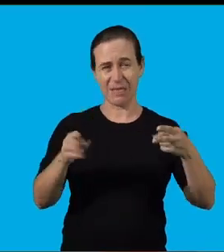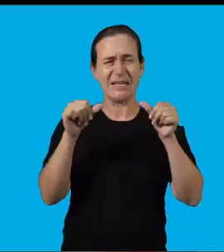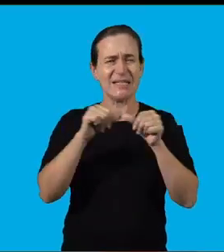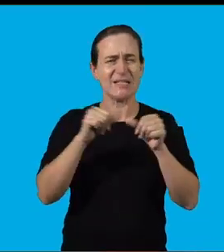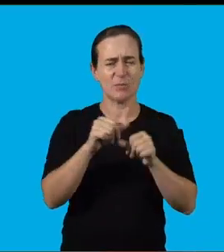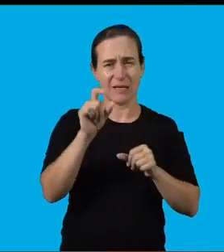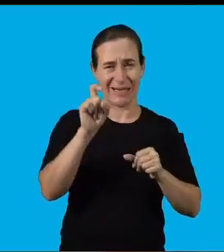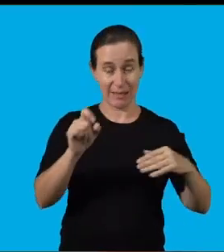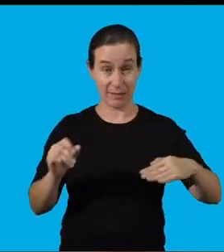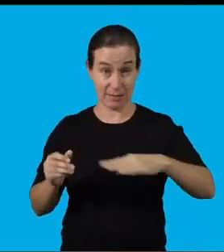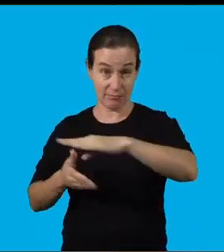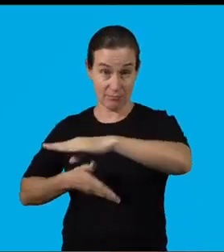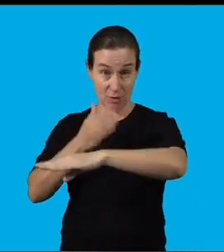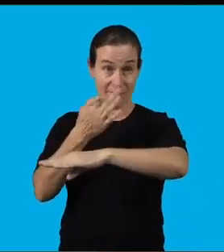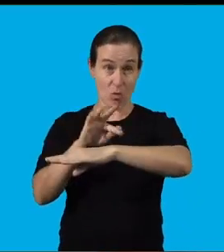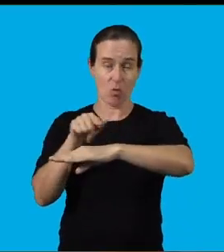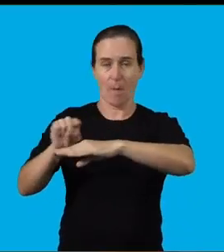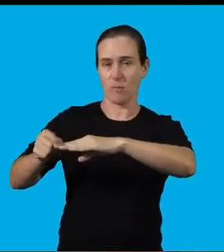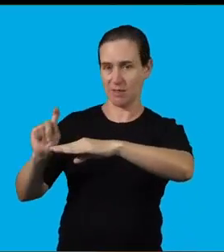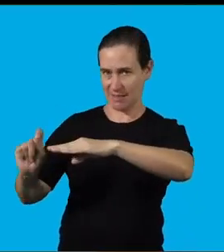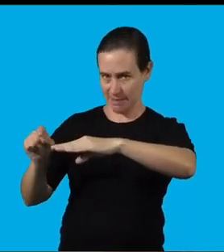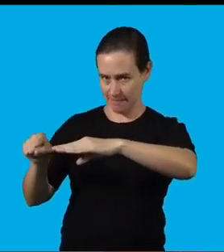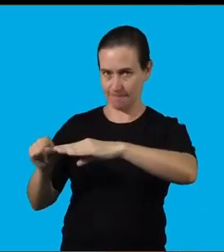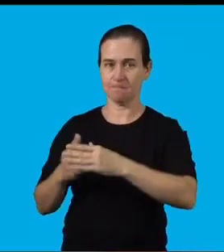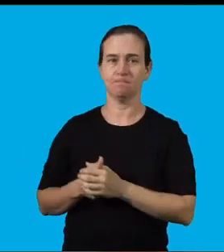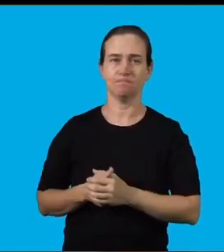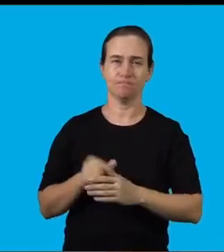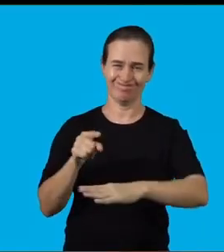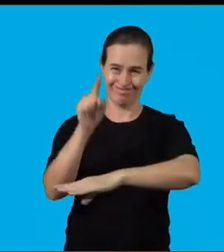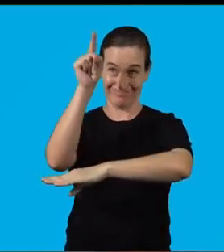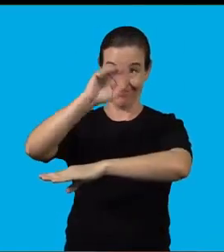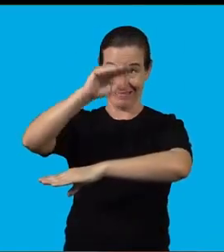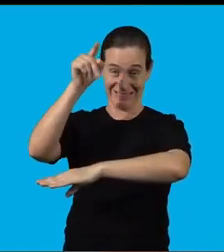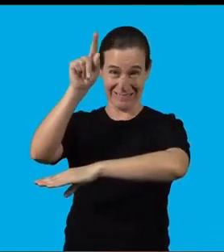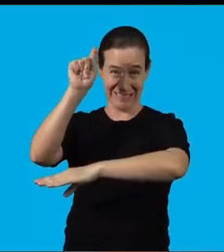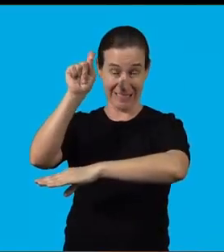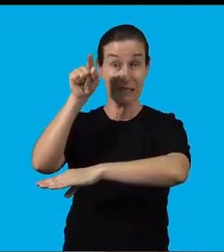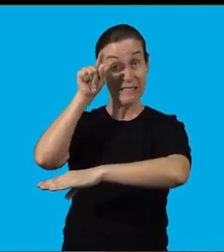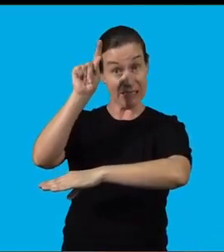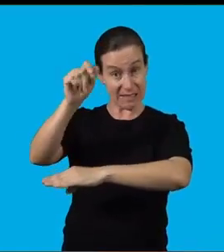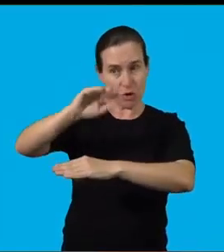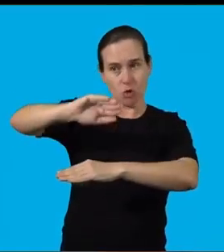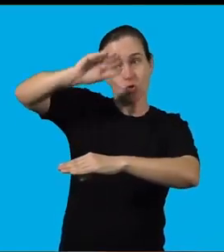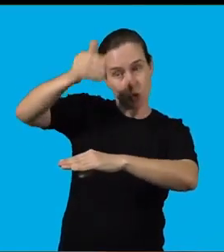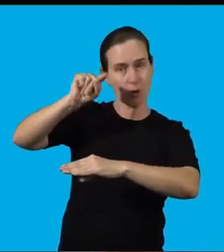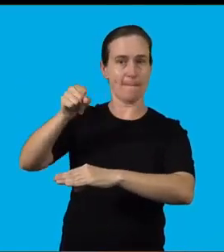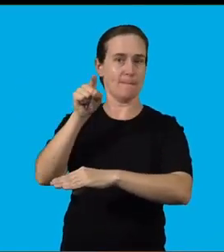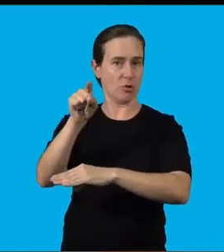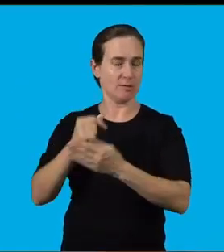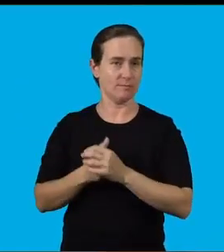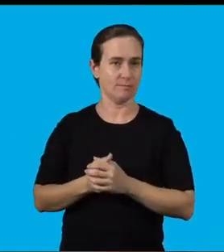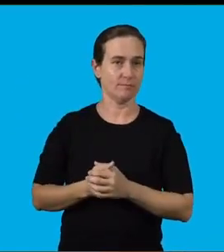find the x-coordinate of point T. So we look at the graph, we identify that T is actually a turning point.